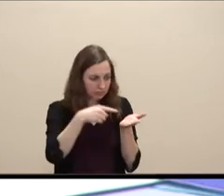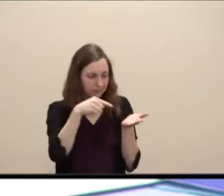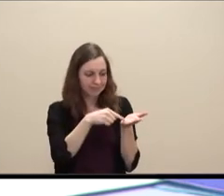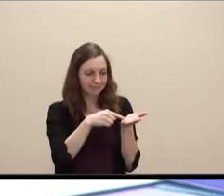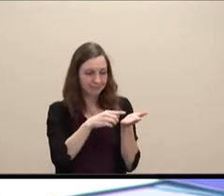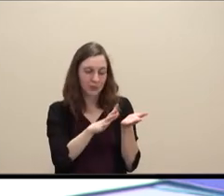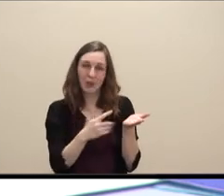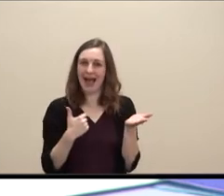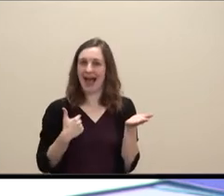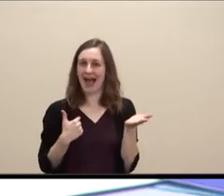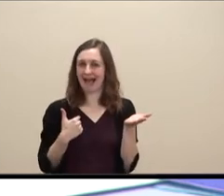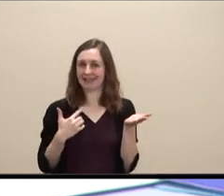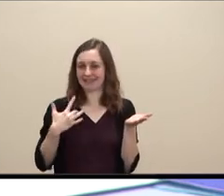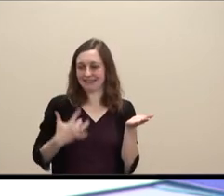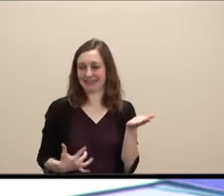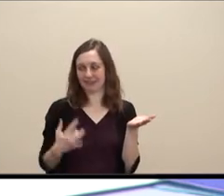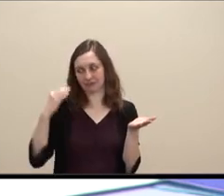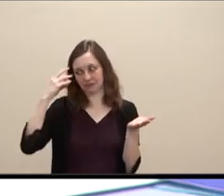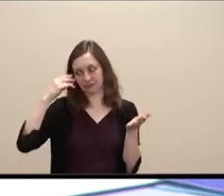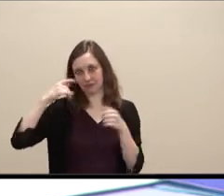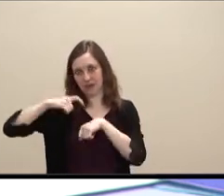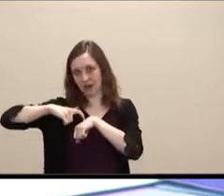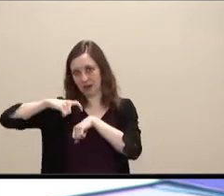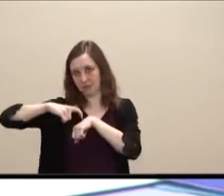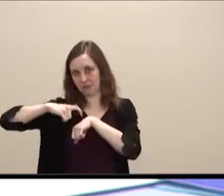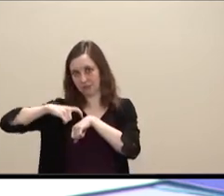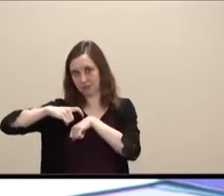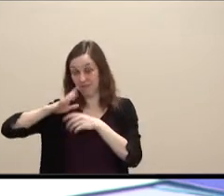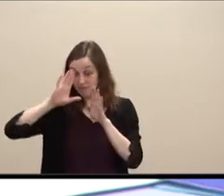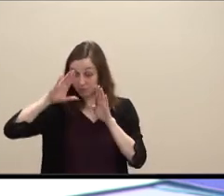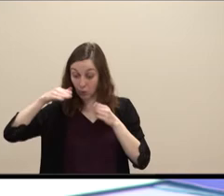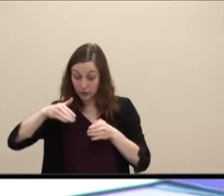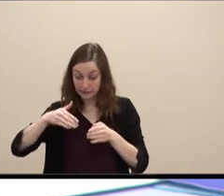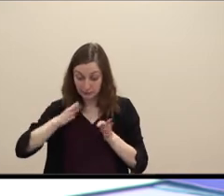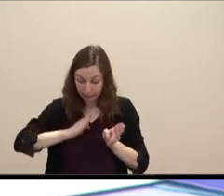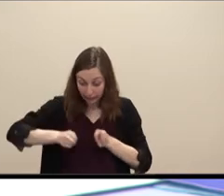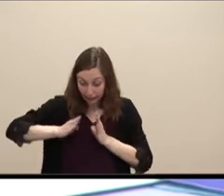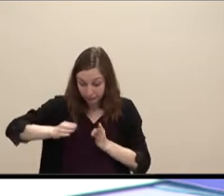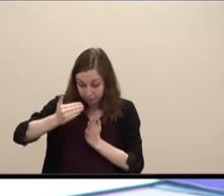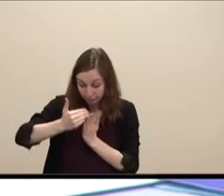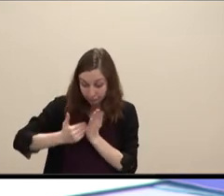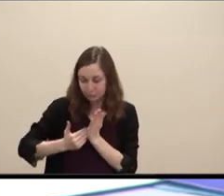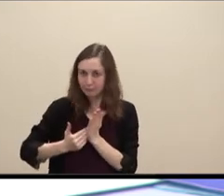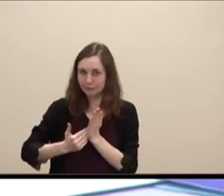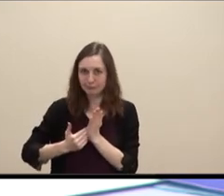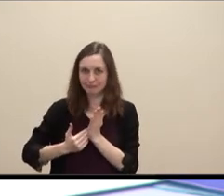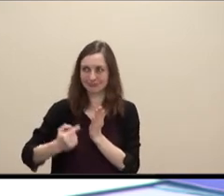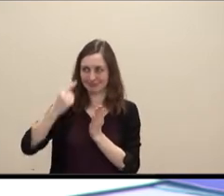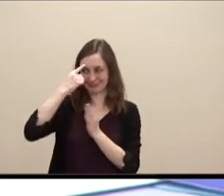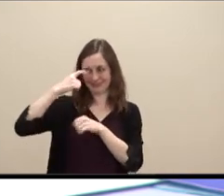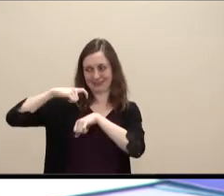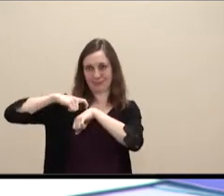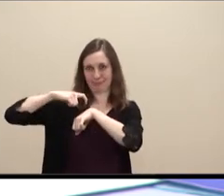I start worrying about the clock, and I don't even know what the agenda is. I just want to be true to the time.